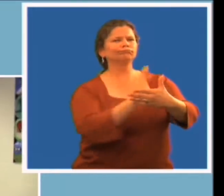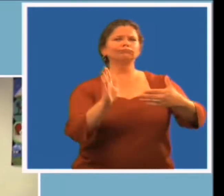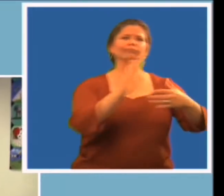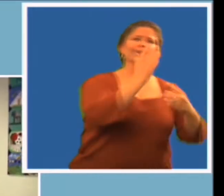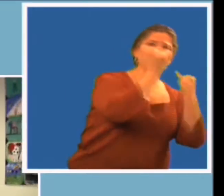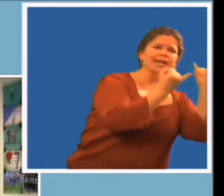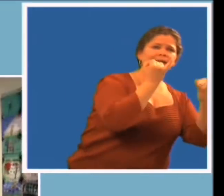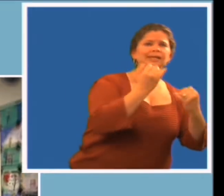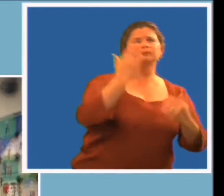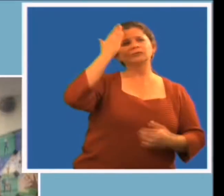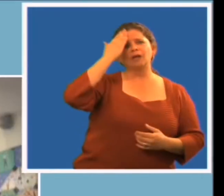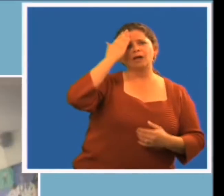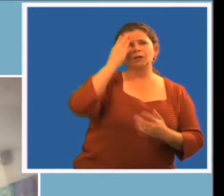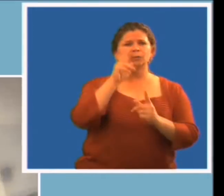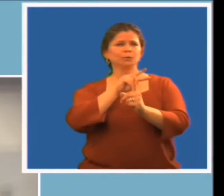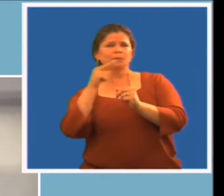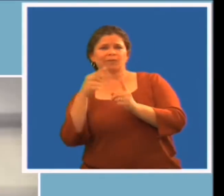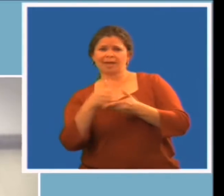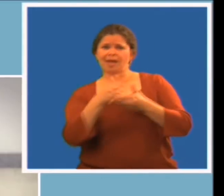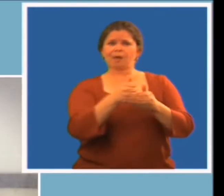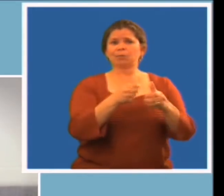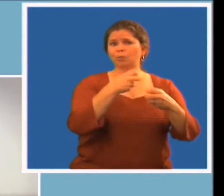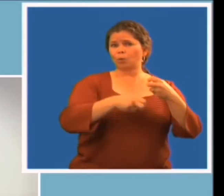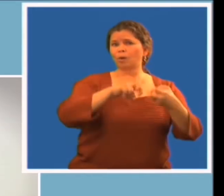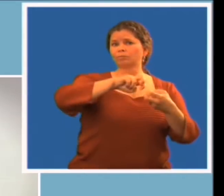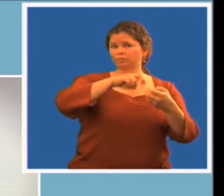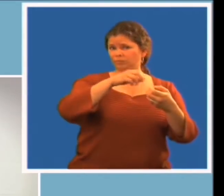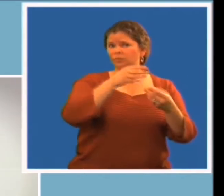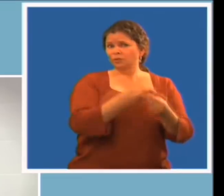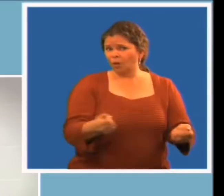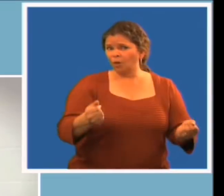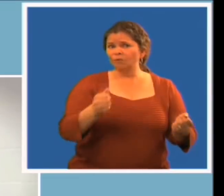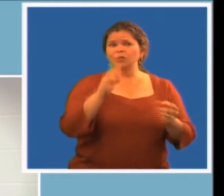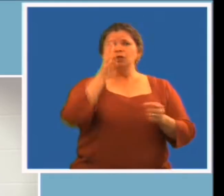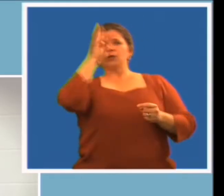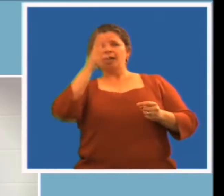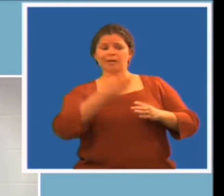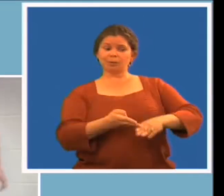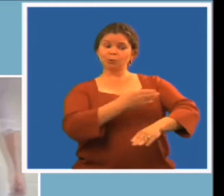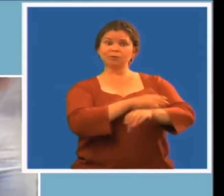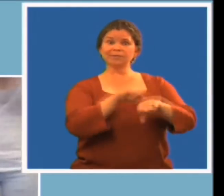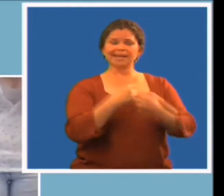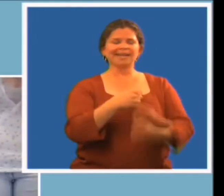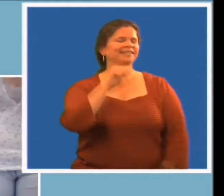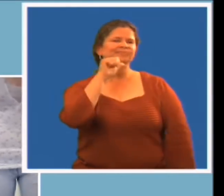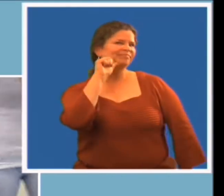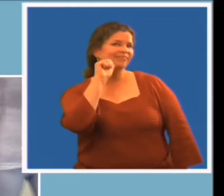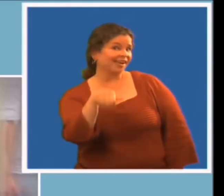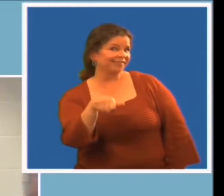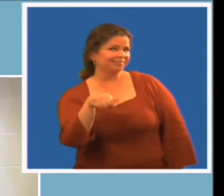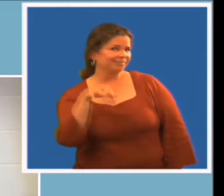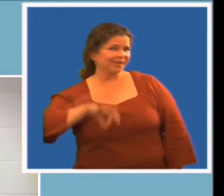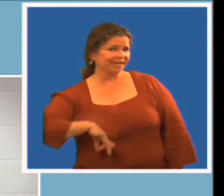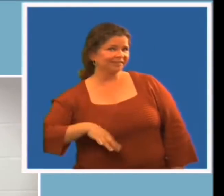and perspectives that can help with problem solving, creativity, or improving society.